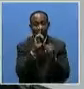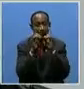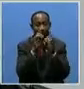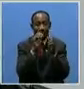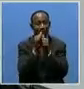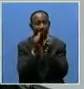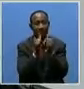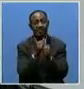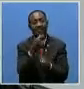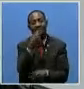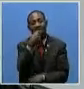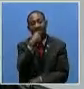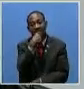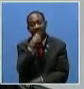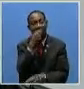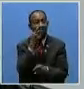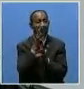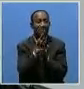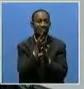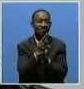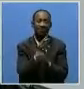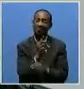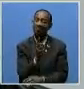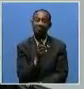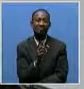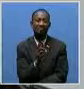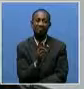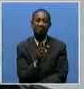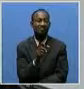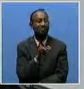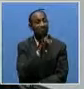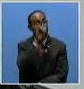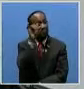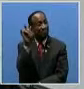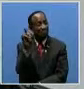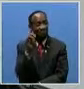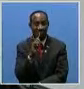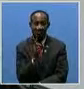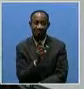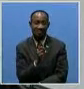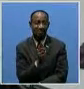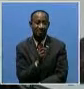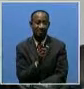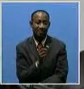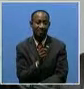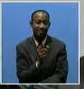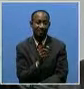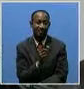about lesbian rights. We did not go there for that.